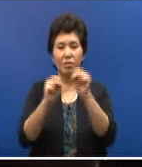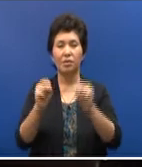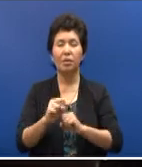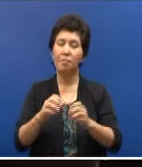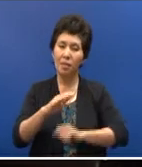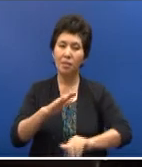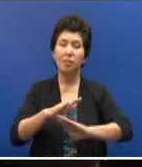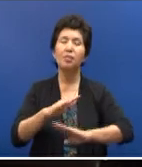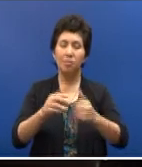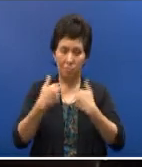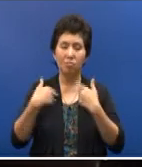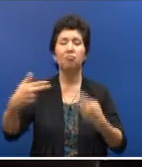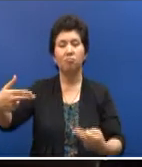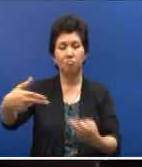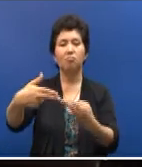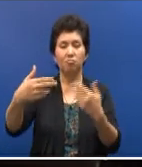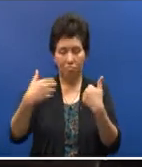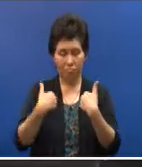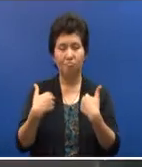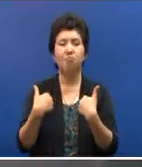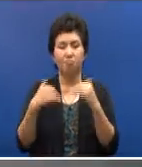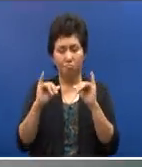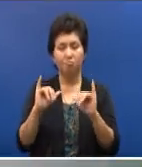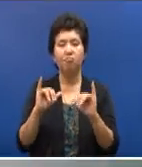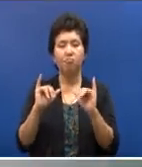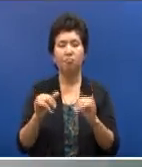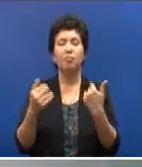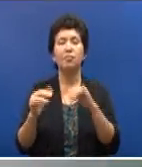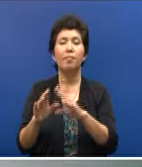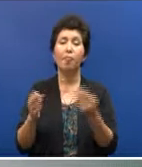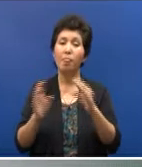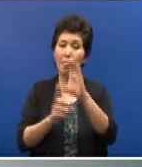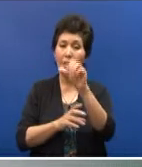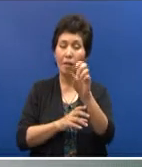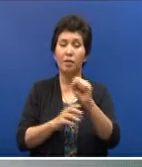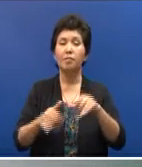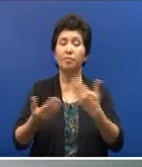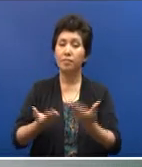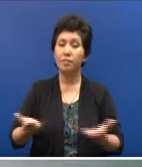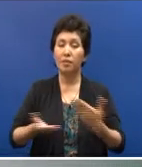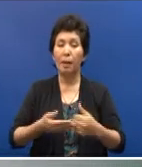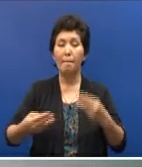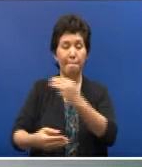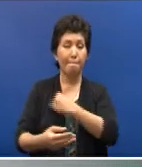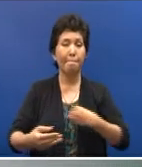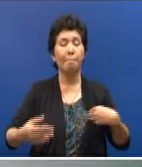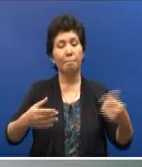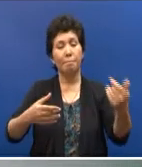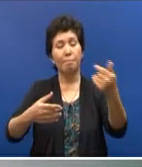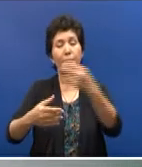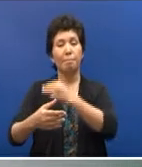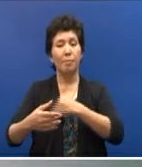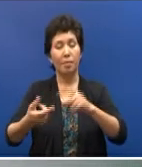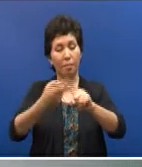so basically it is related to that. Okay, case system here is regarding membership